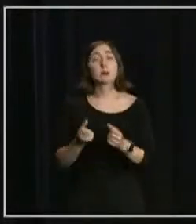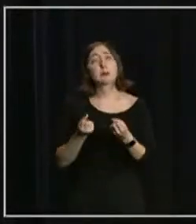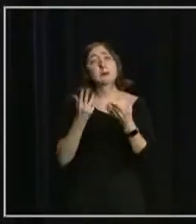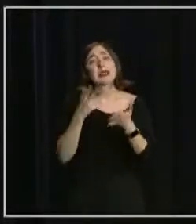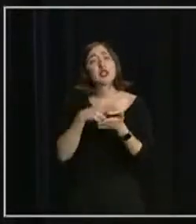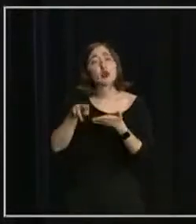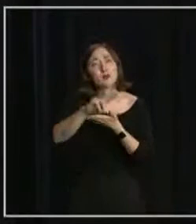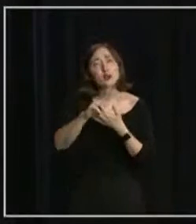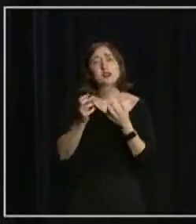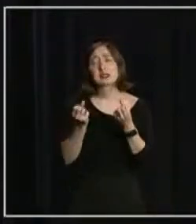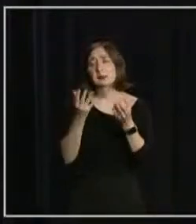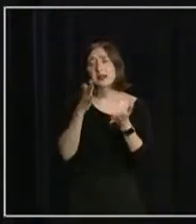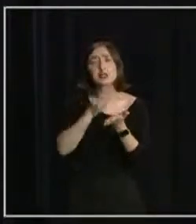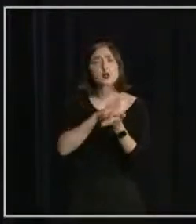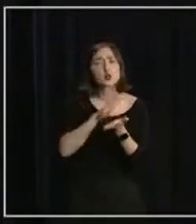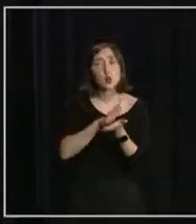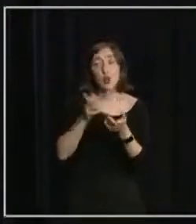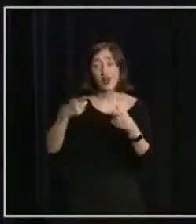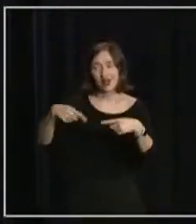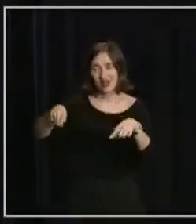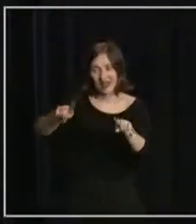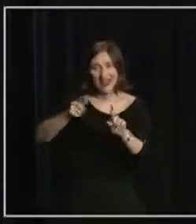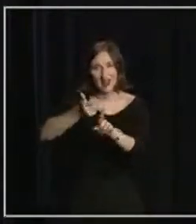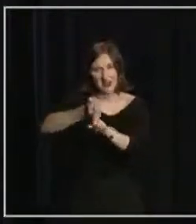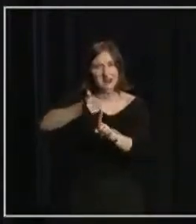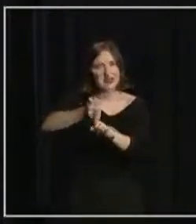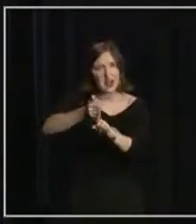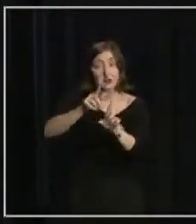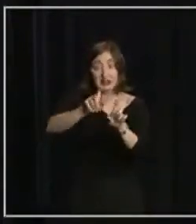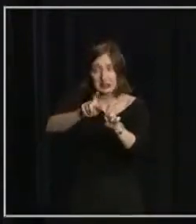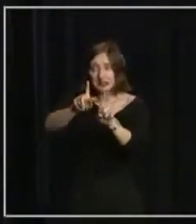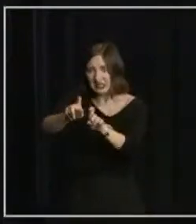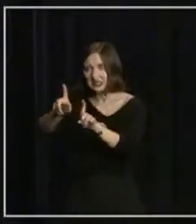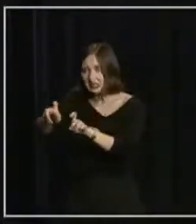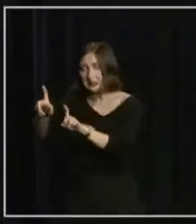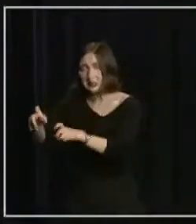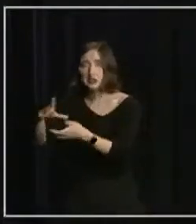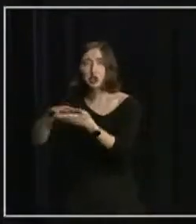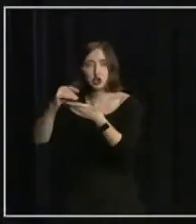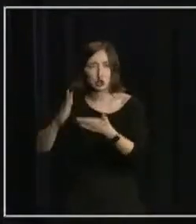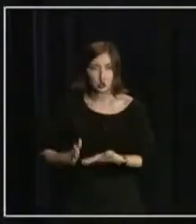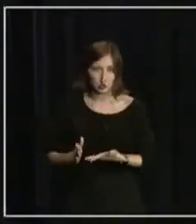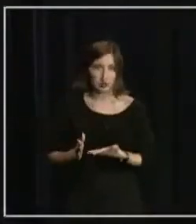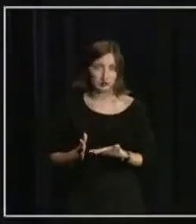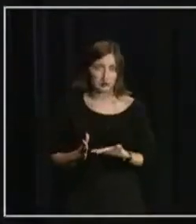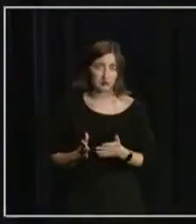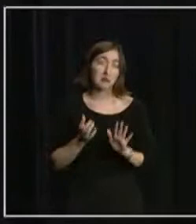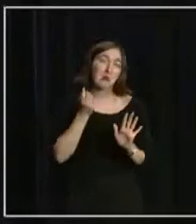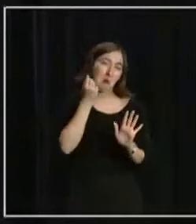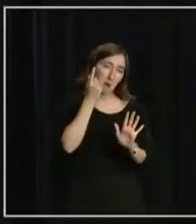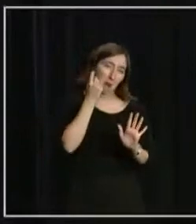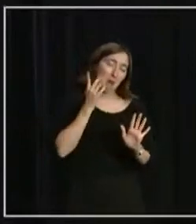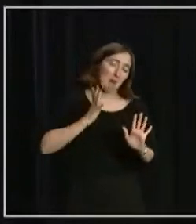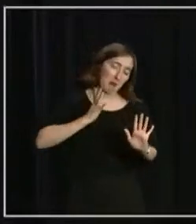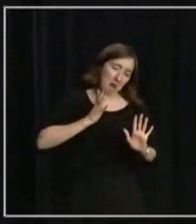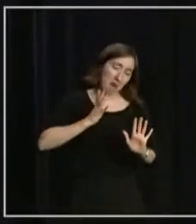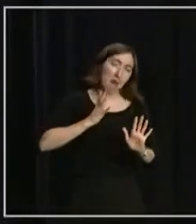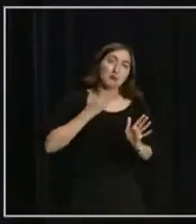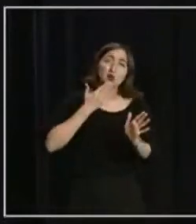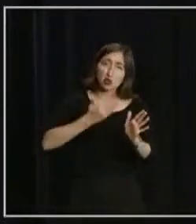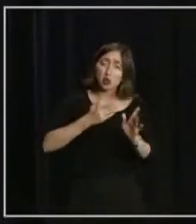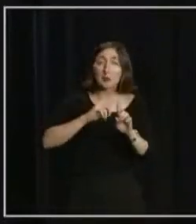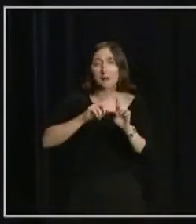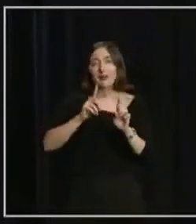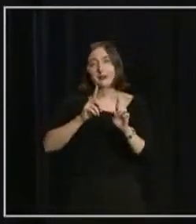these schools are testing more, so that's an inflator of sorts, but it drives down our positivity rate. The message is still the